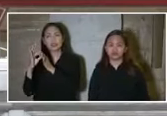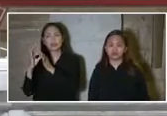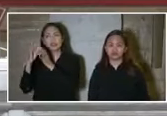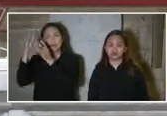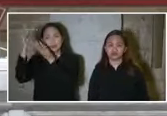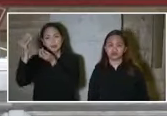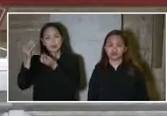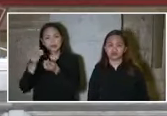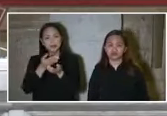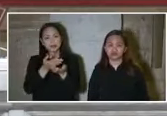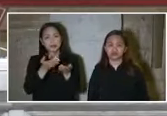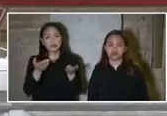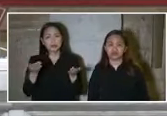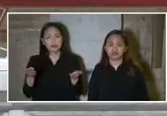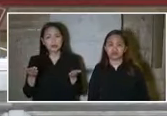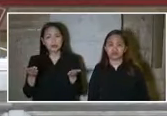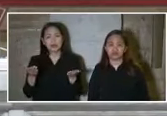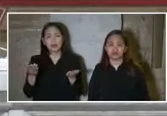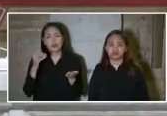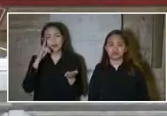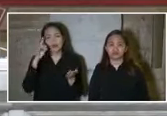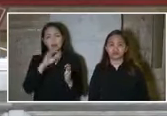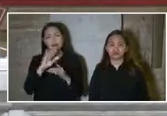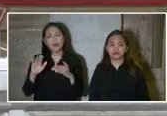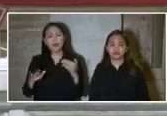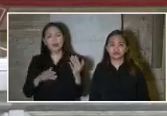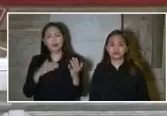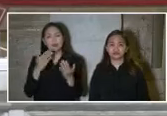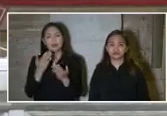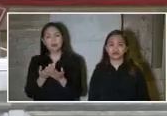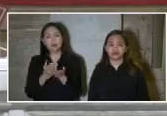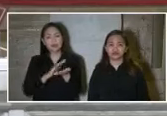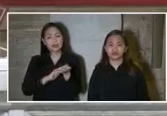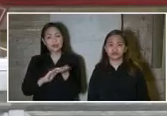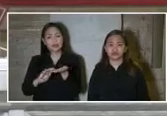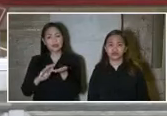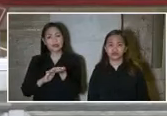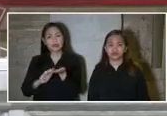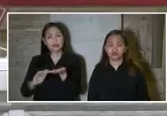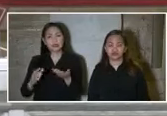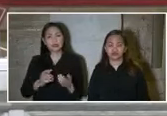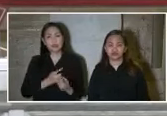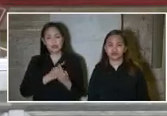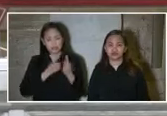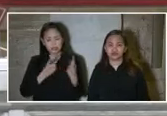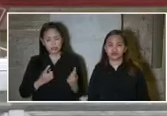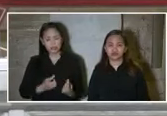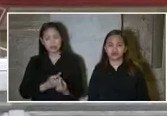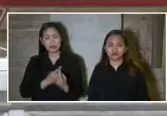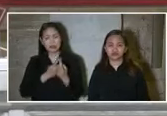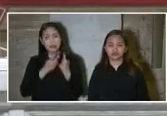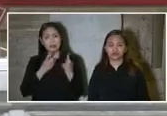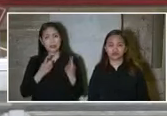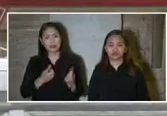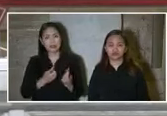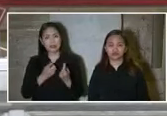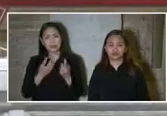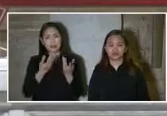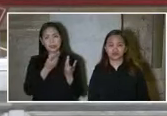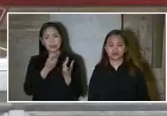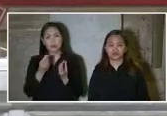poured out for you and for many for the forgiveness of sins.